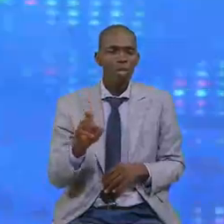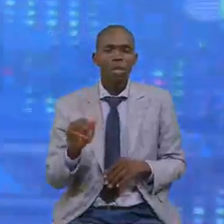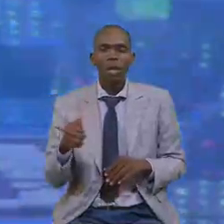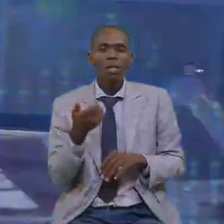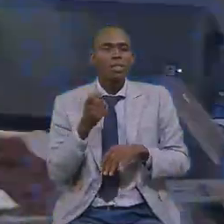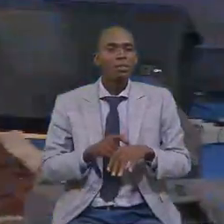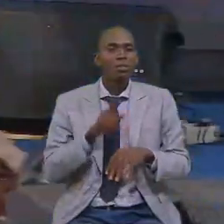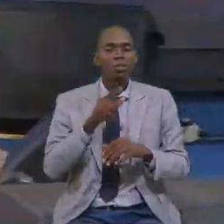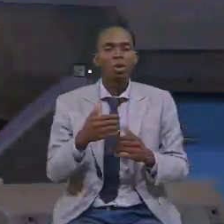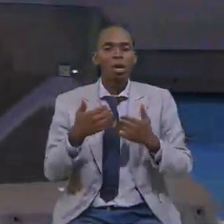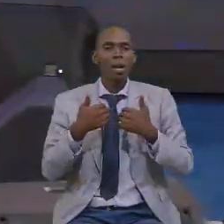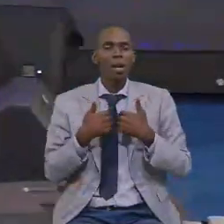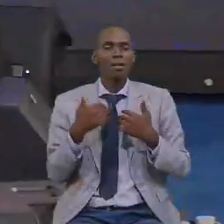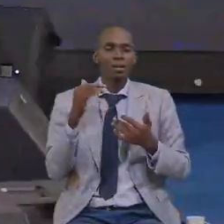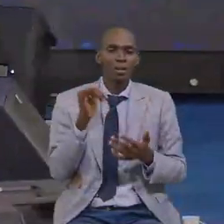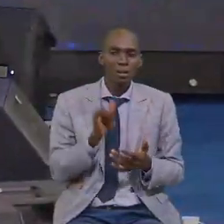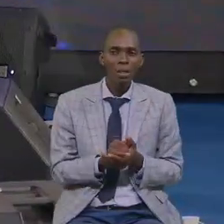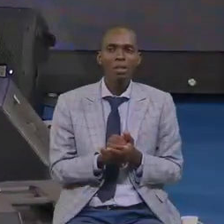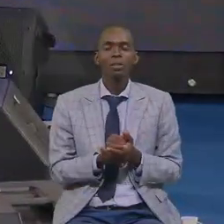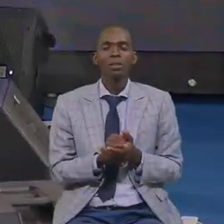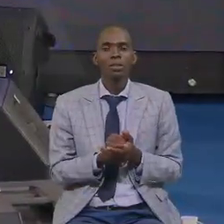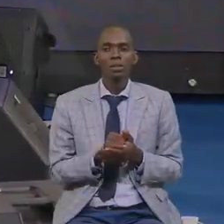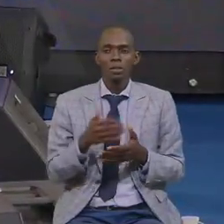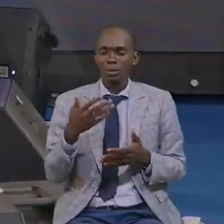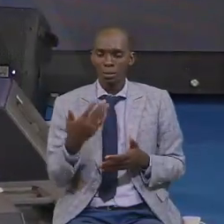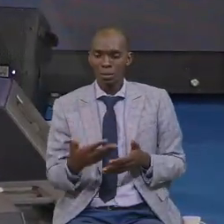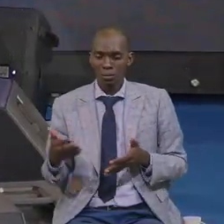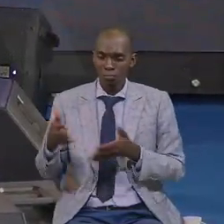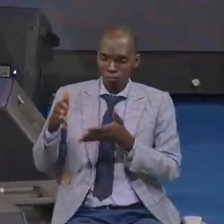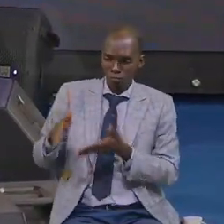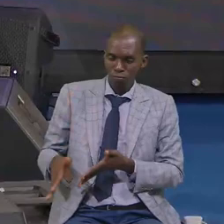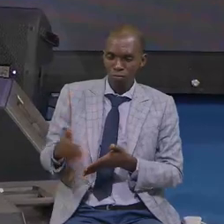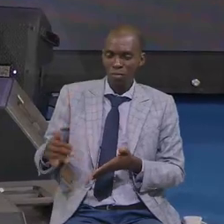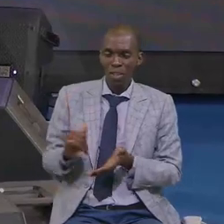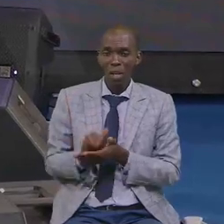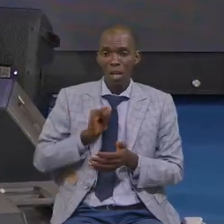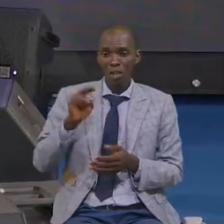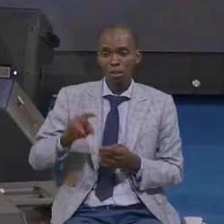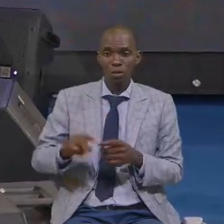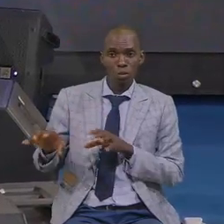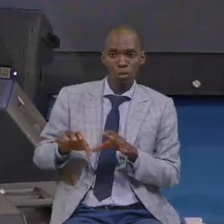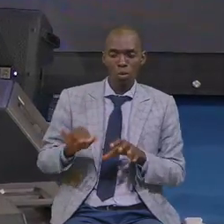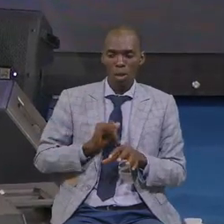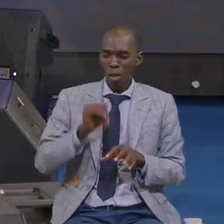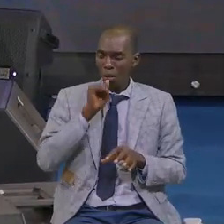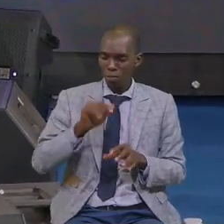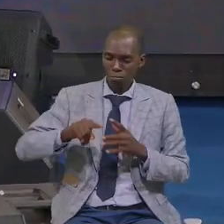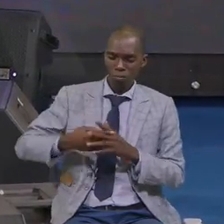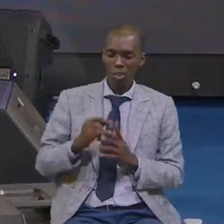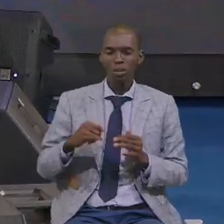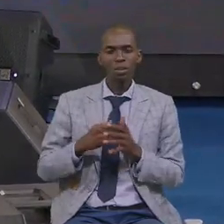have that remedial thing I ought to do, I'm doing it now. Any